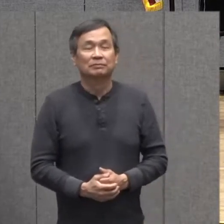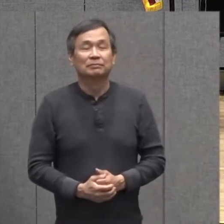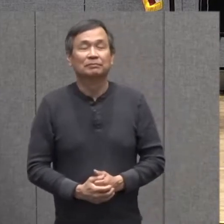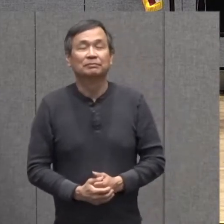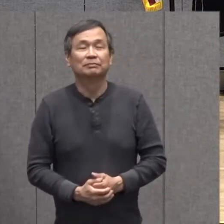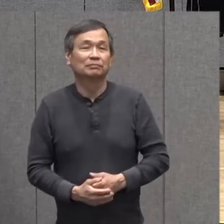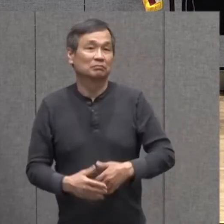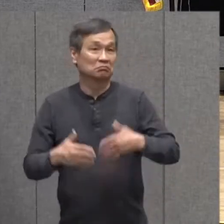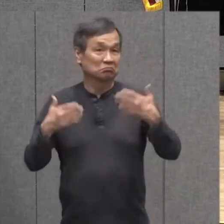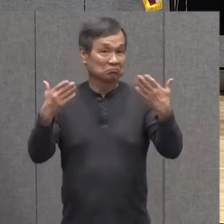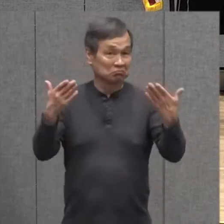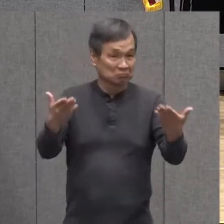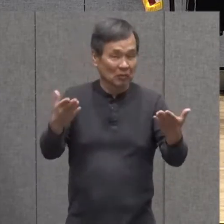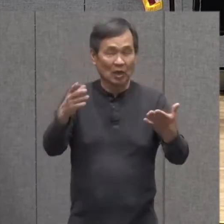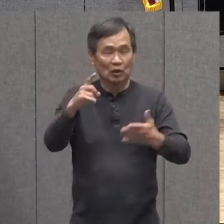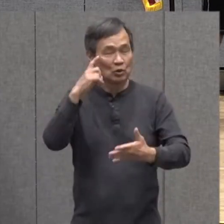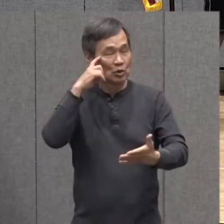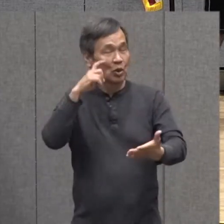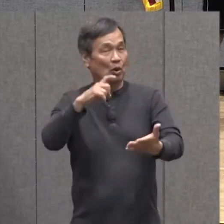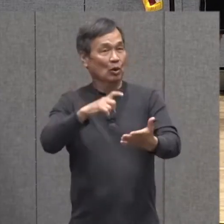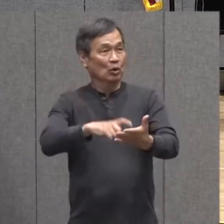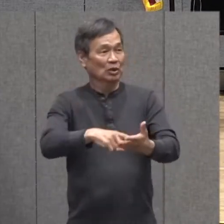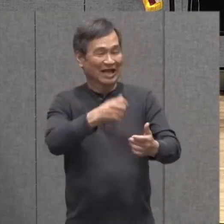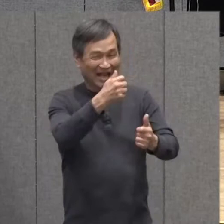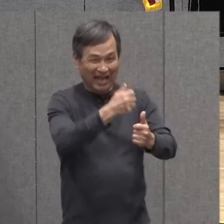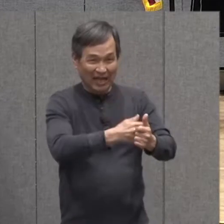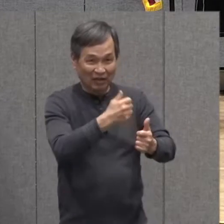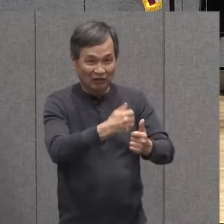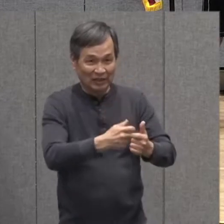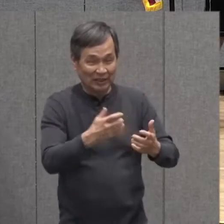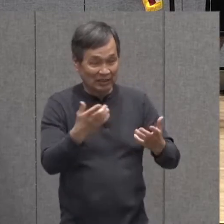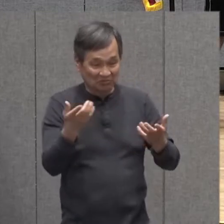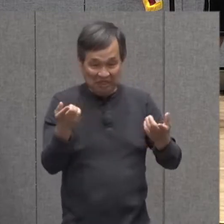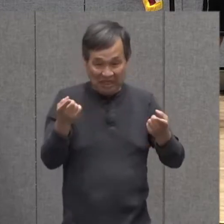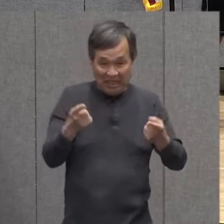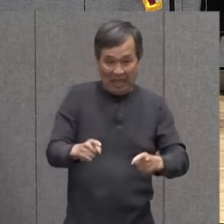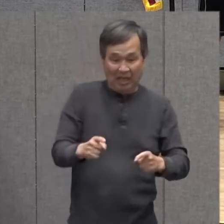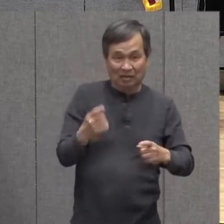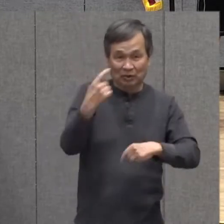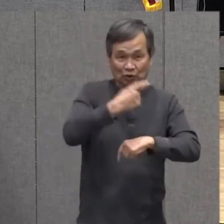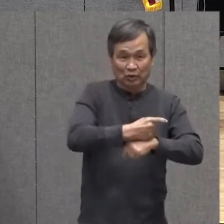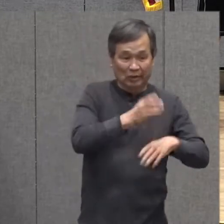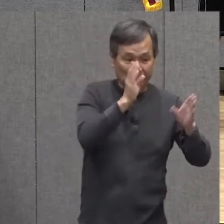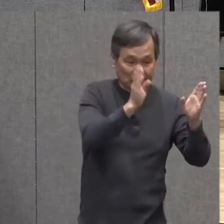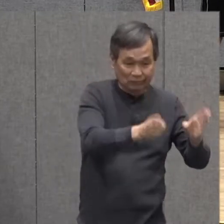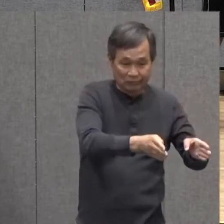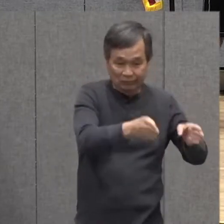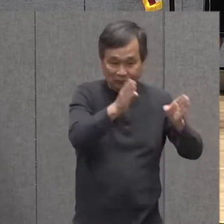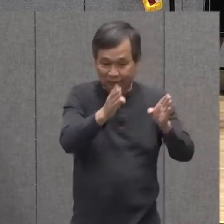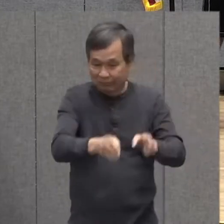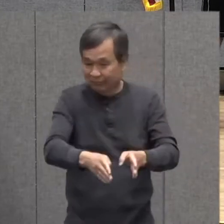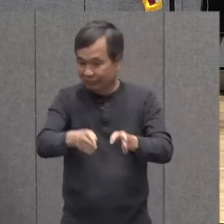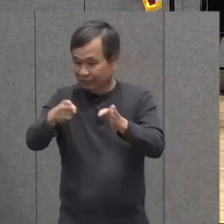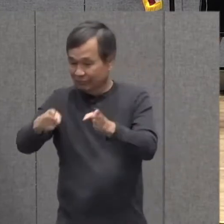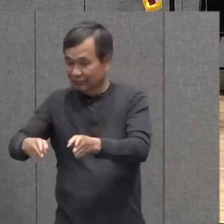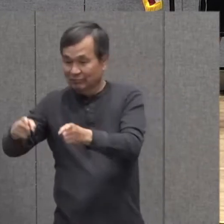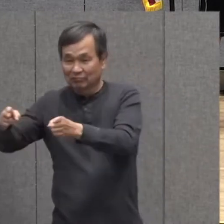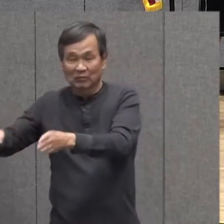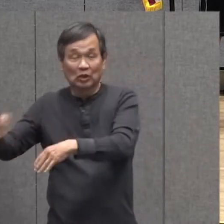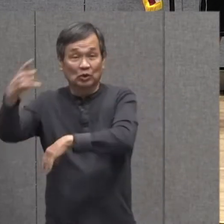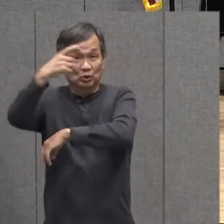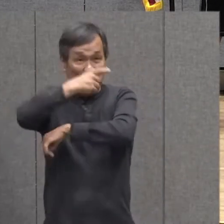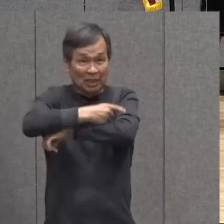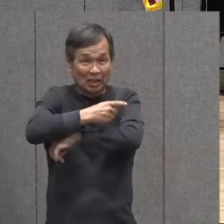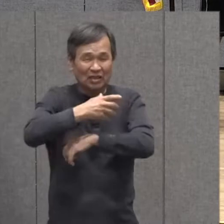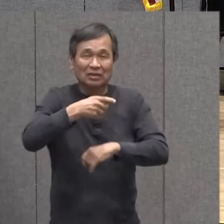fuerte. And you may have noticed that every activity that we did when we started off our session today